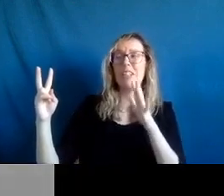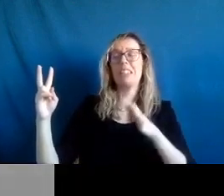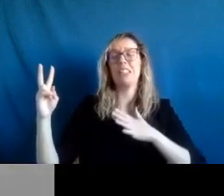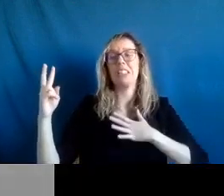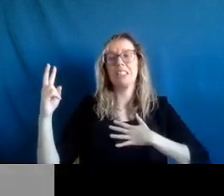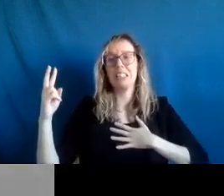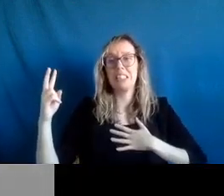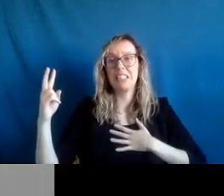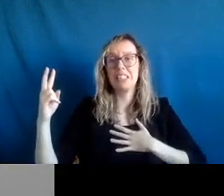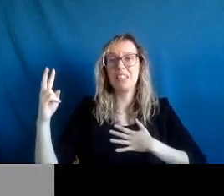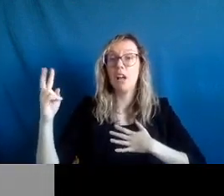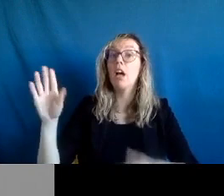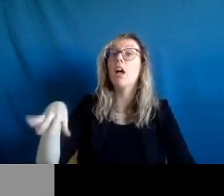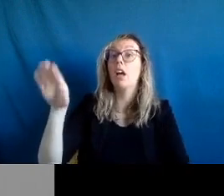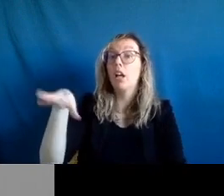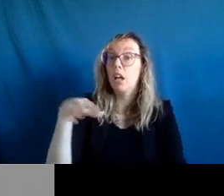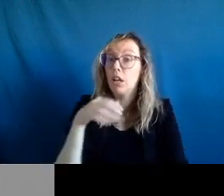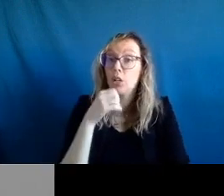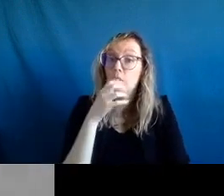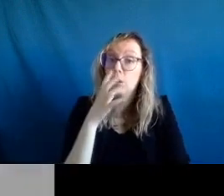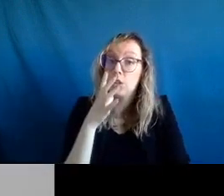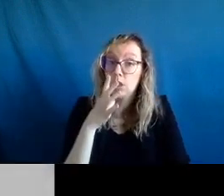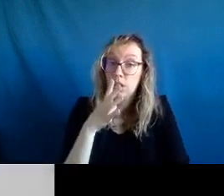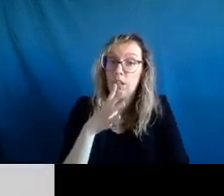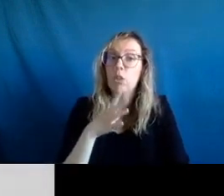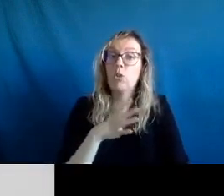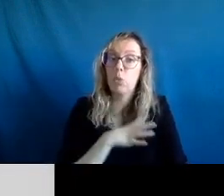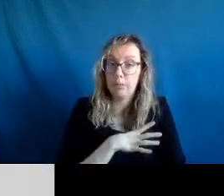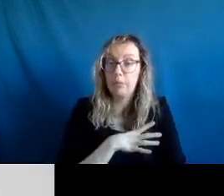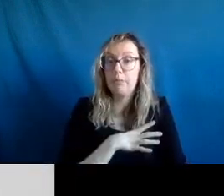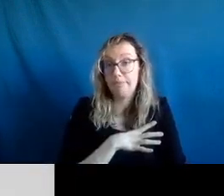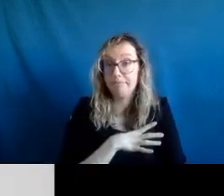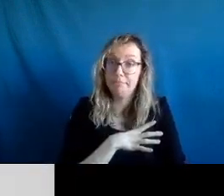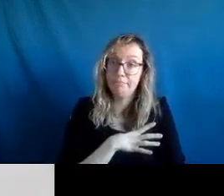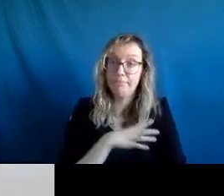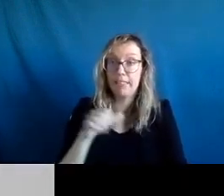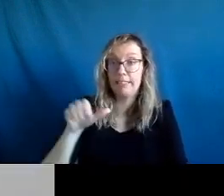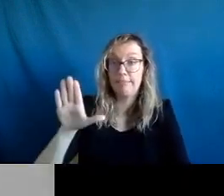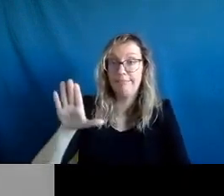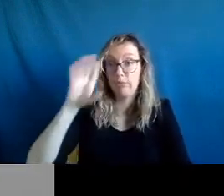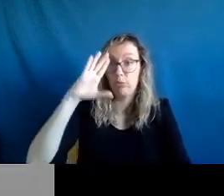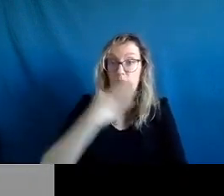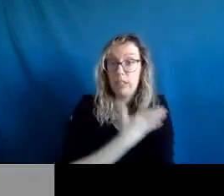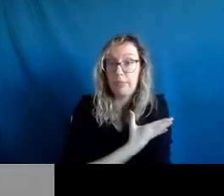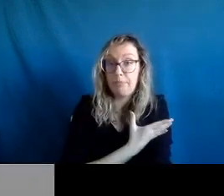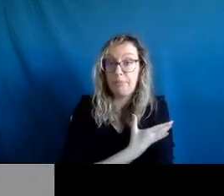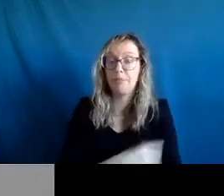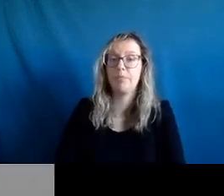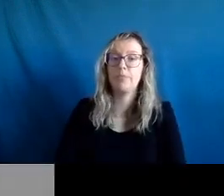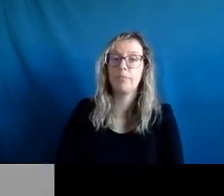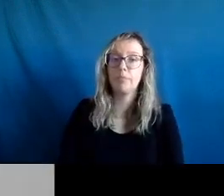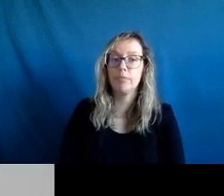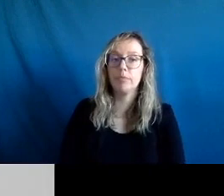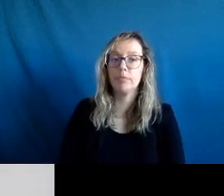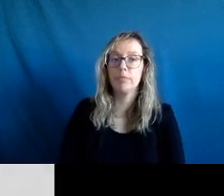"Woman, here is your son." Then he said to the disciple, "Here is your